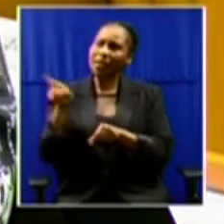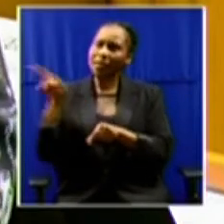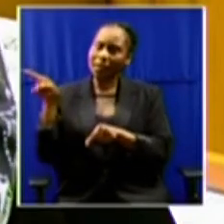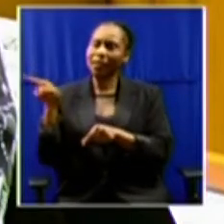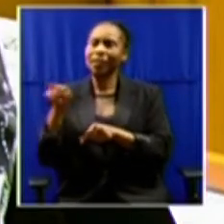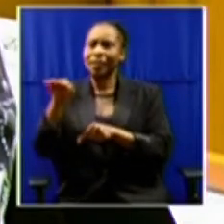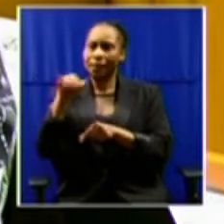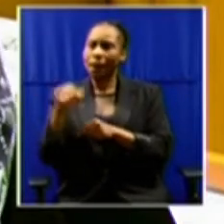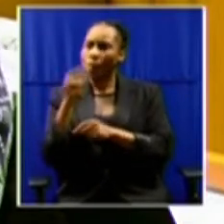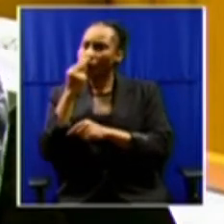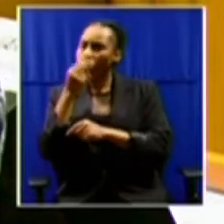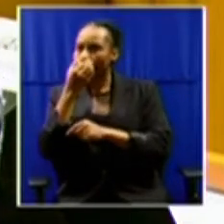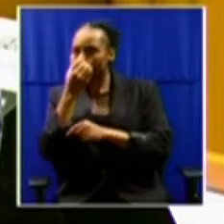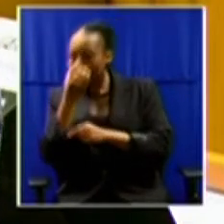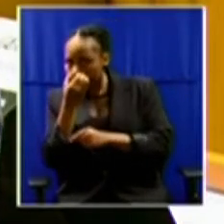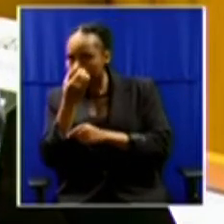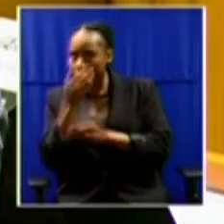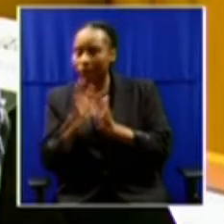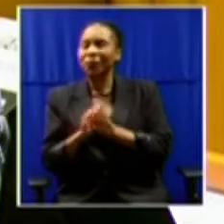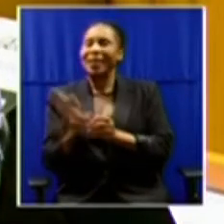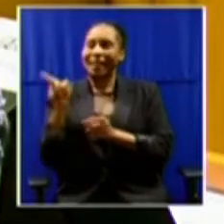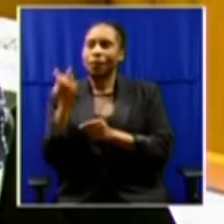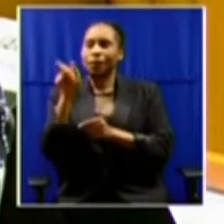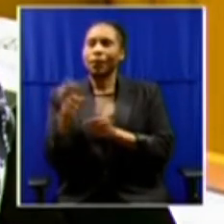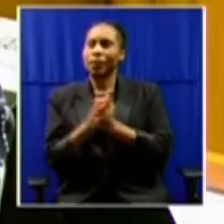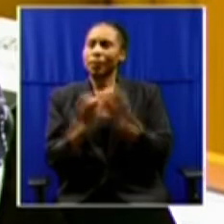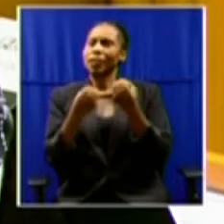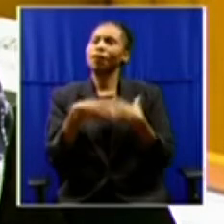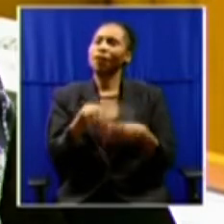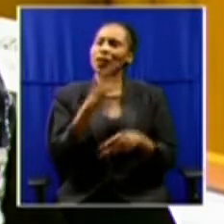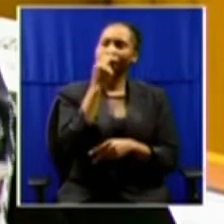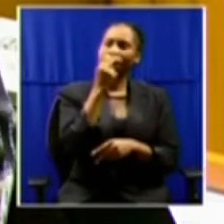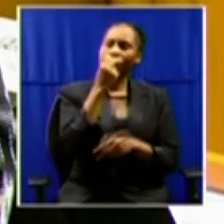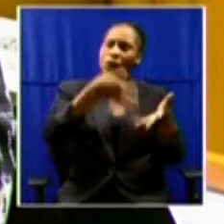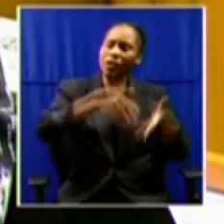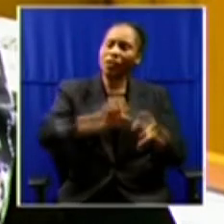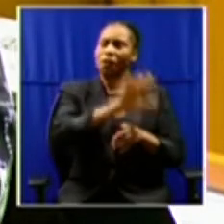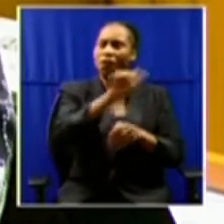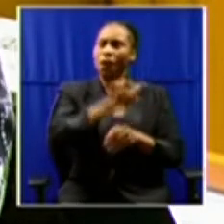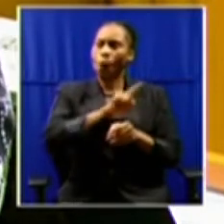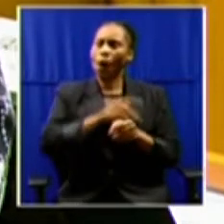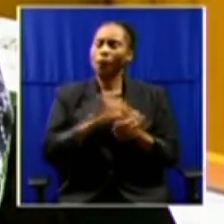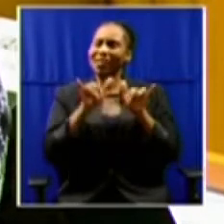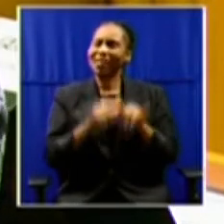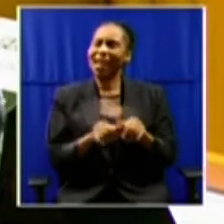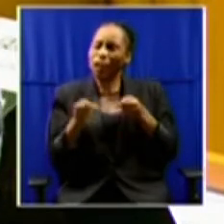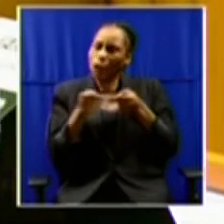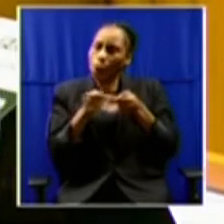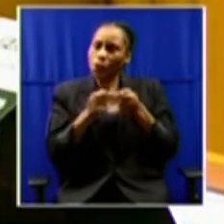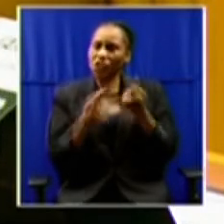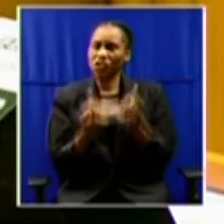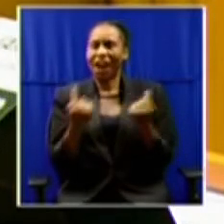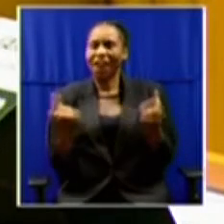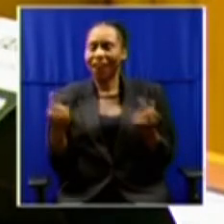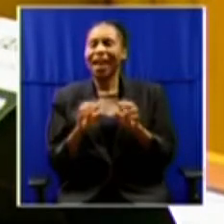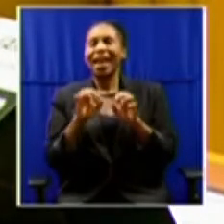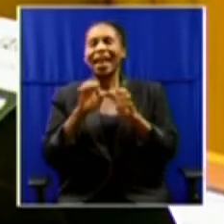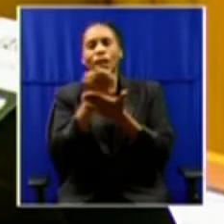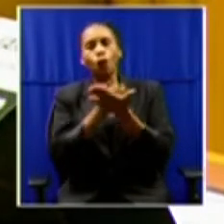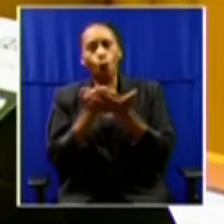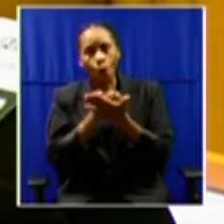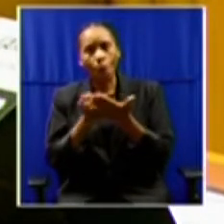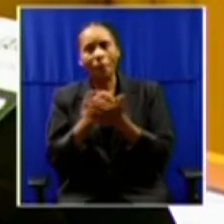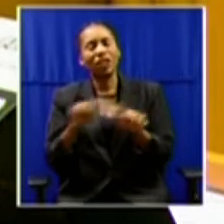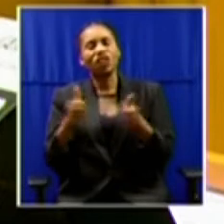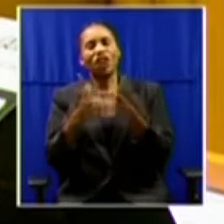have a heart-to-heart discussion about the nature of the issues, their economic challenges, and how best we